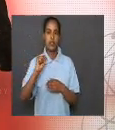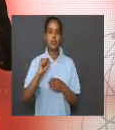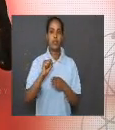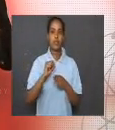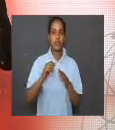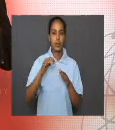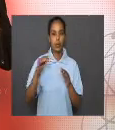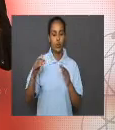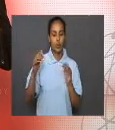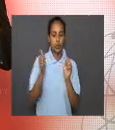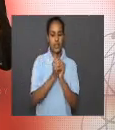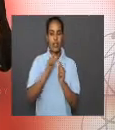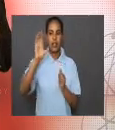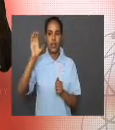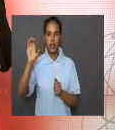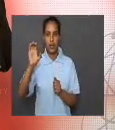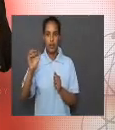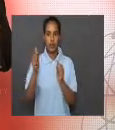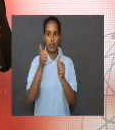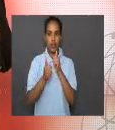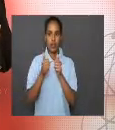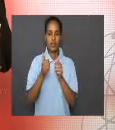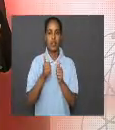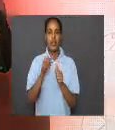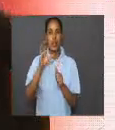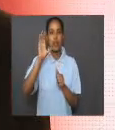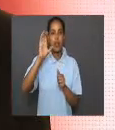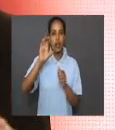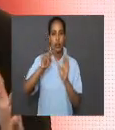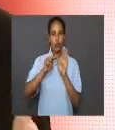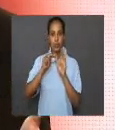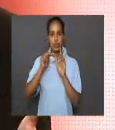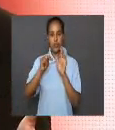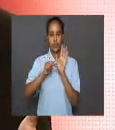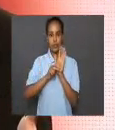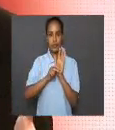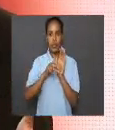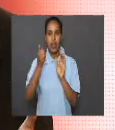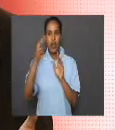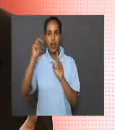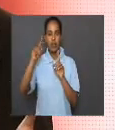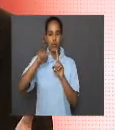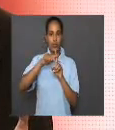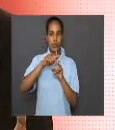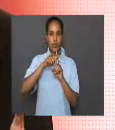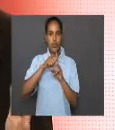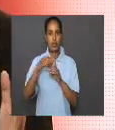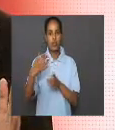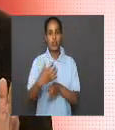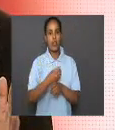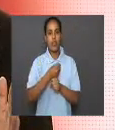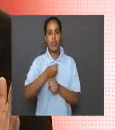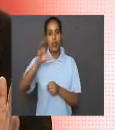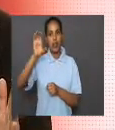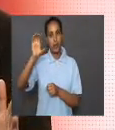lined with carbon, which serves as the cathode. The anode is created by taking